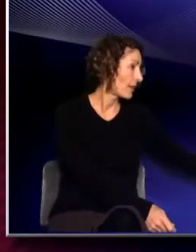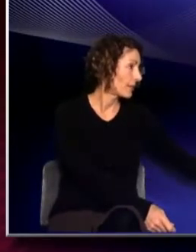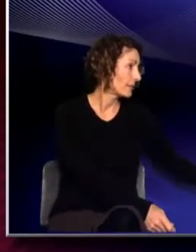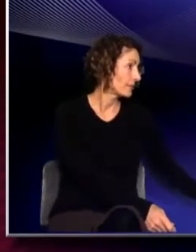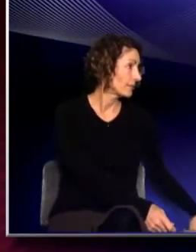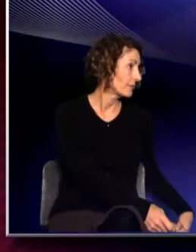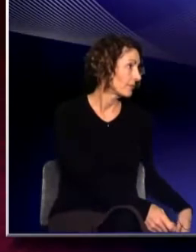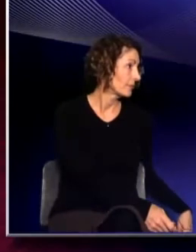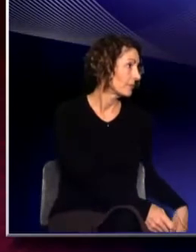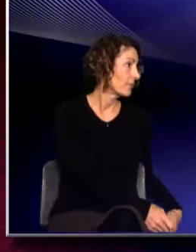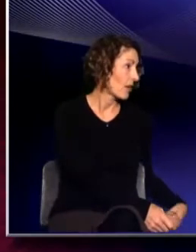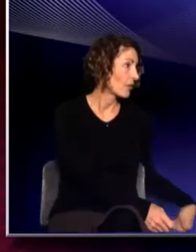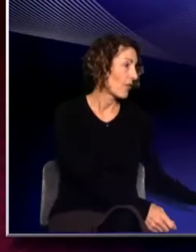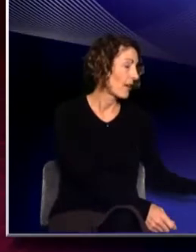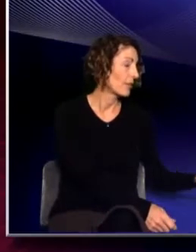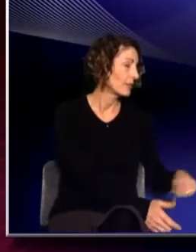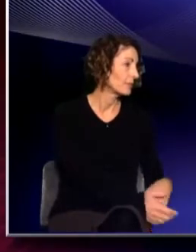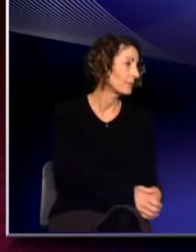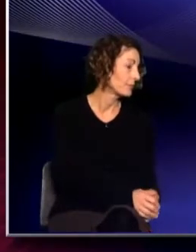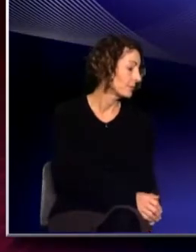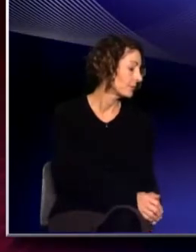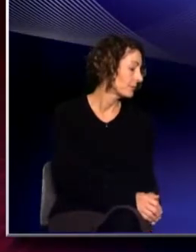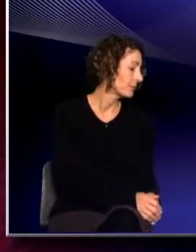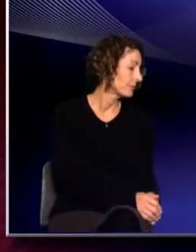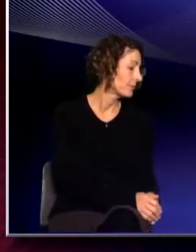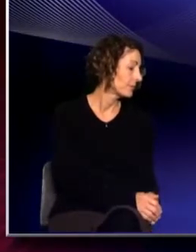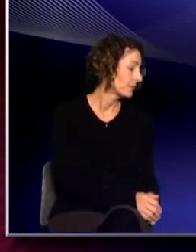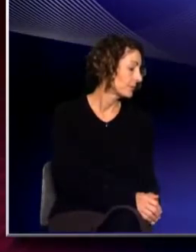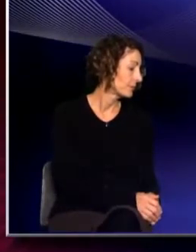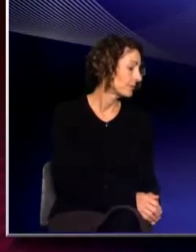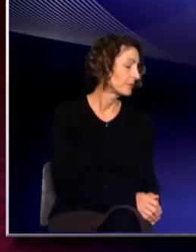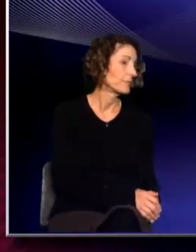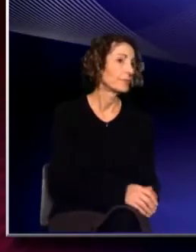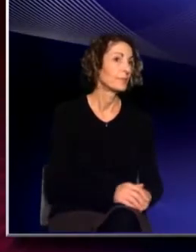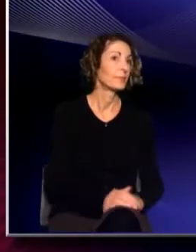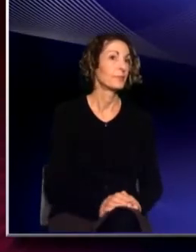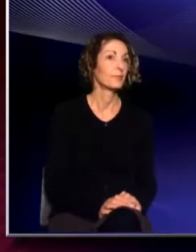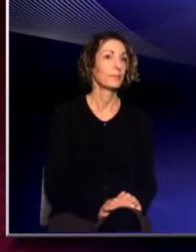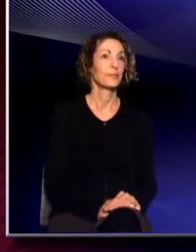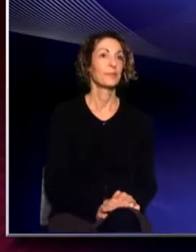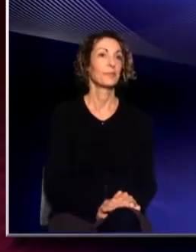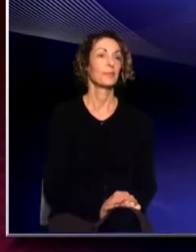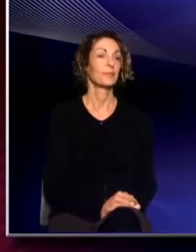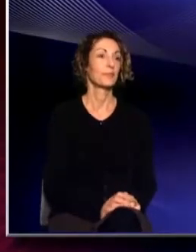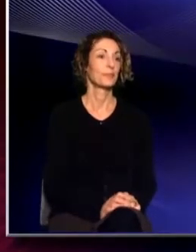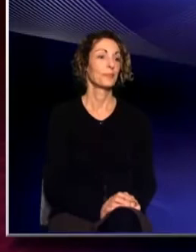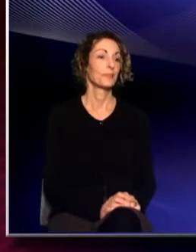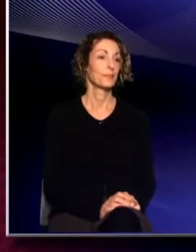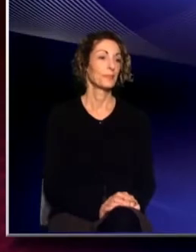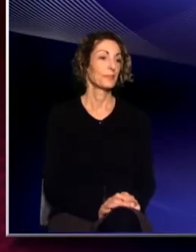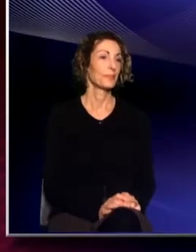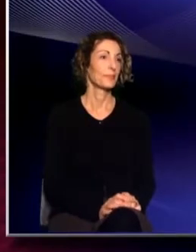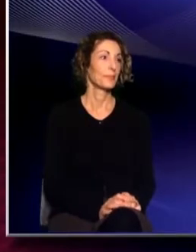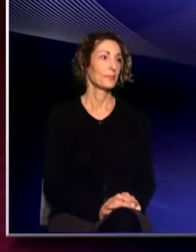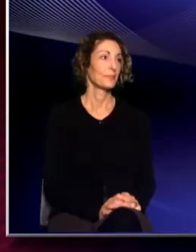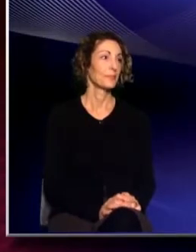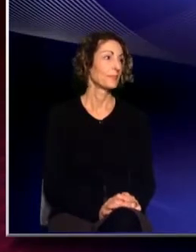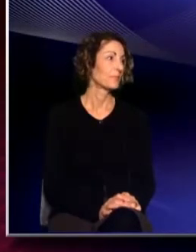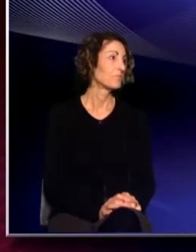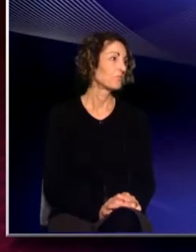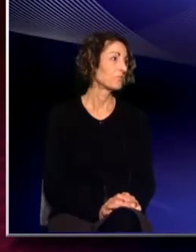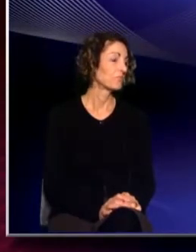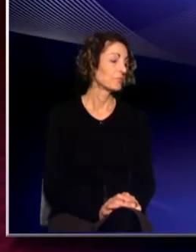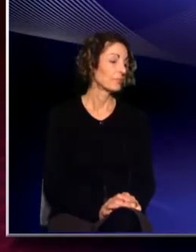to show the person our order. Then they have to cook it, and then we finally get the food. But it's definitely not